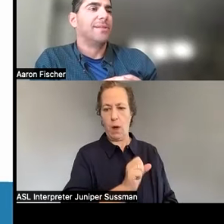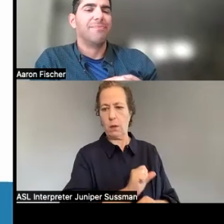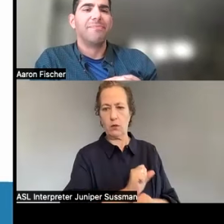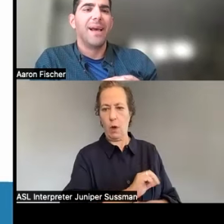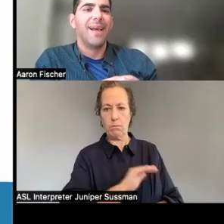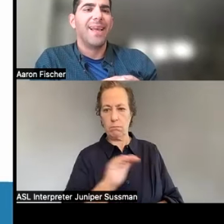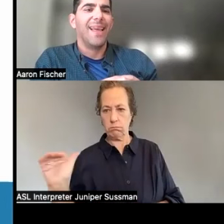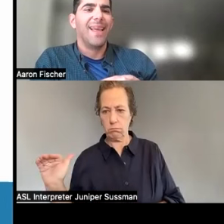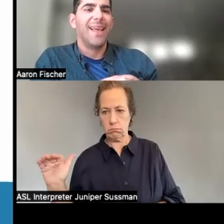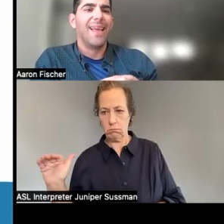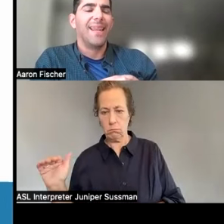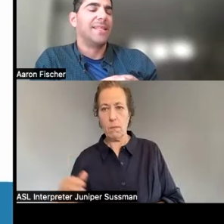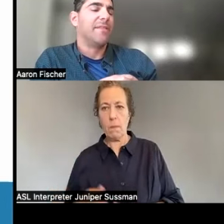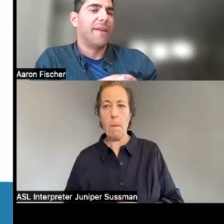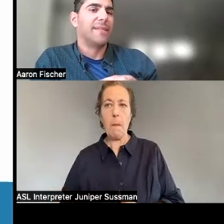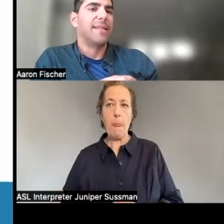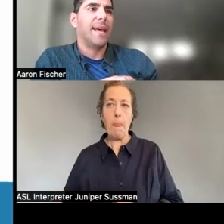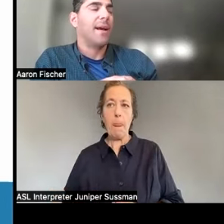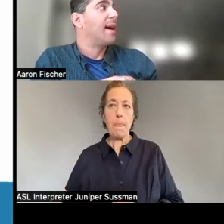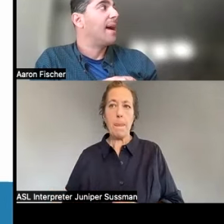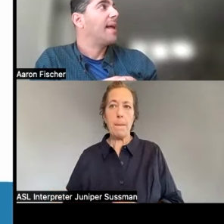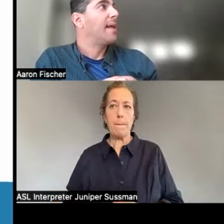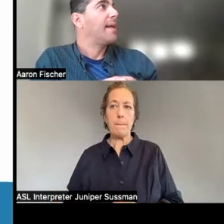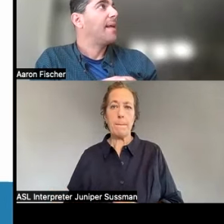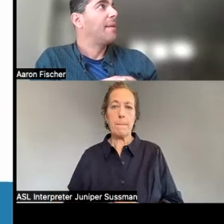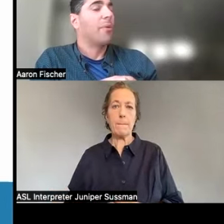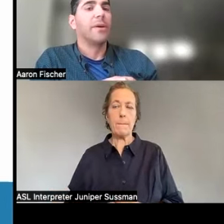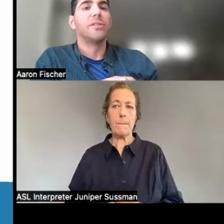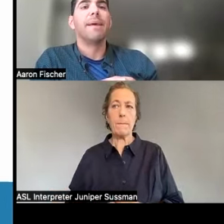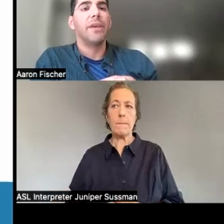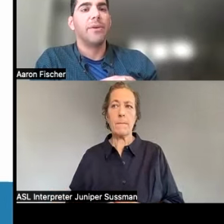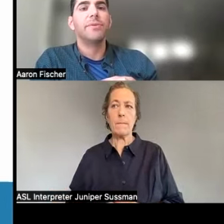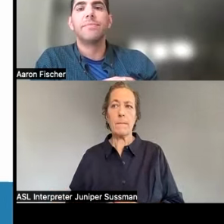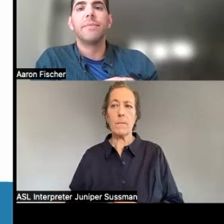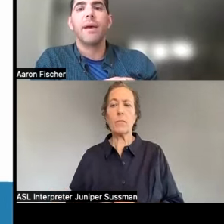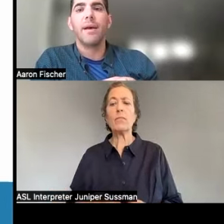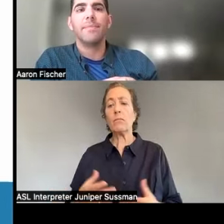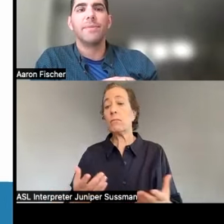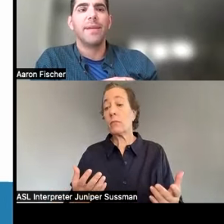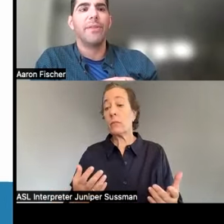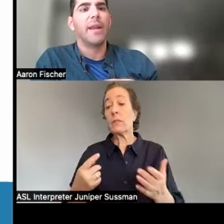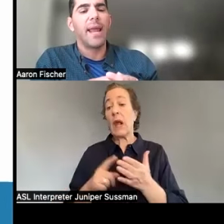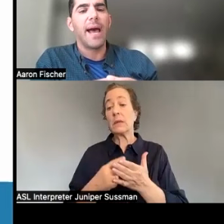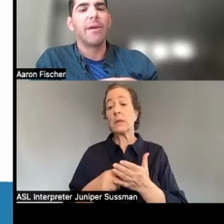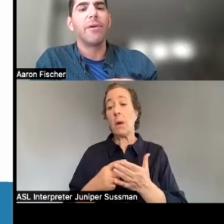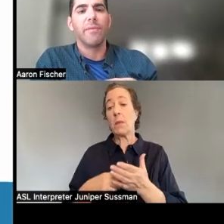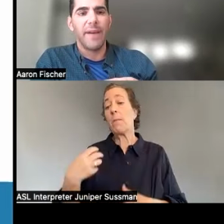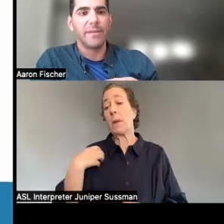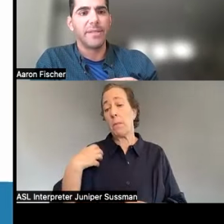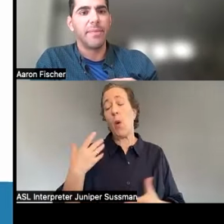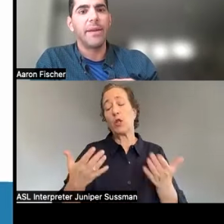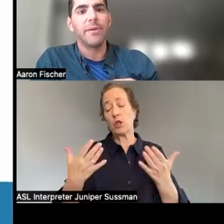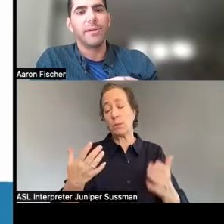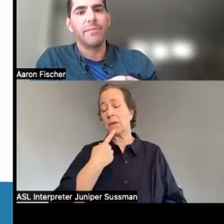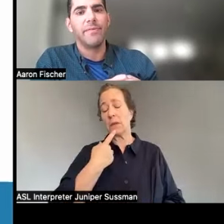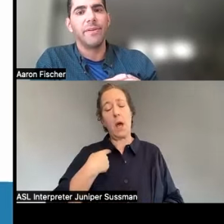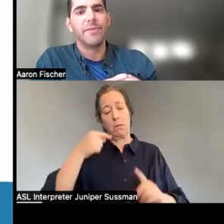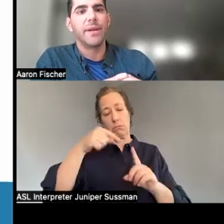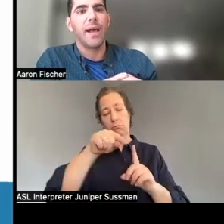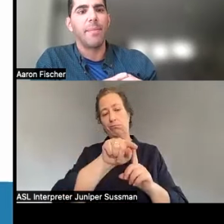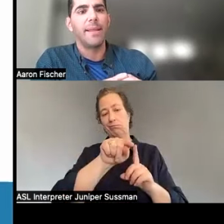It is a defense that employers may use to either not hire or fire somebody or